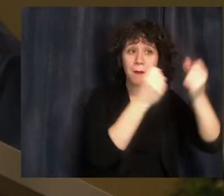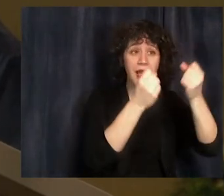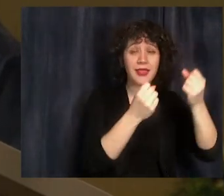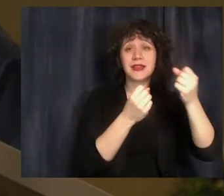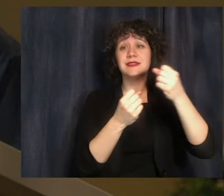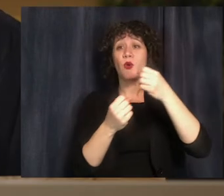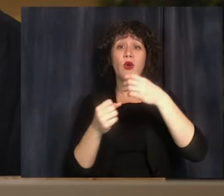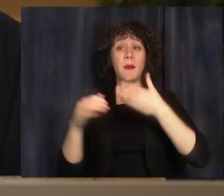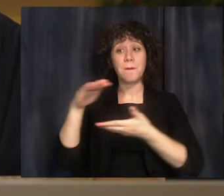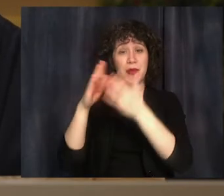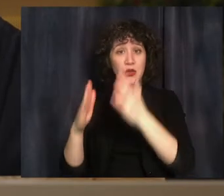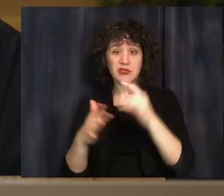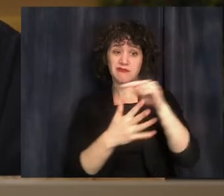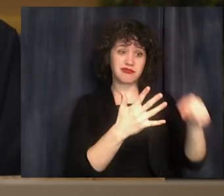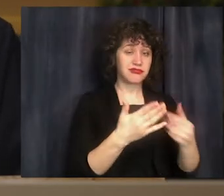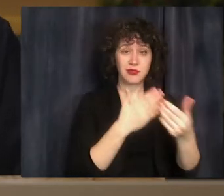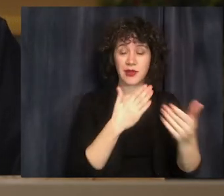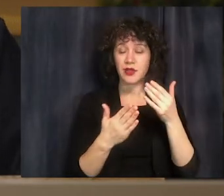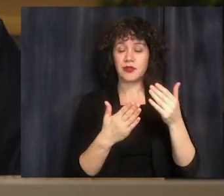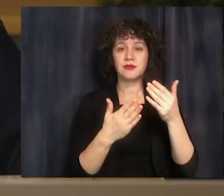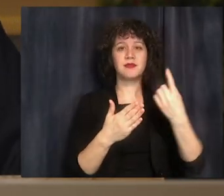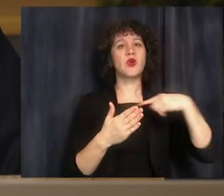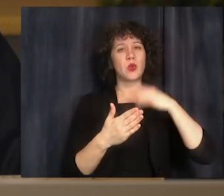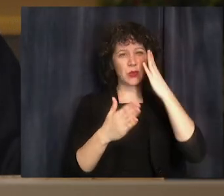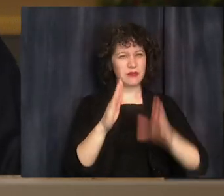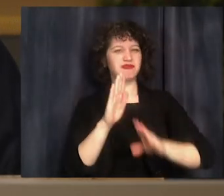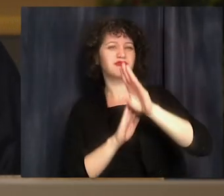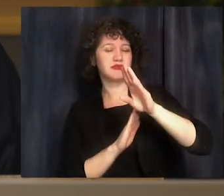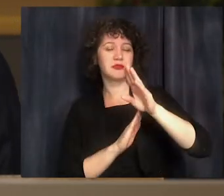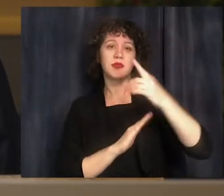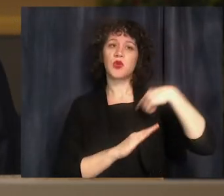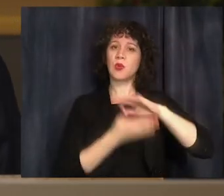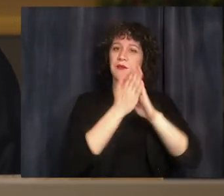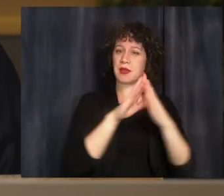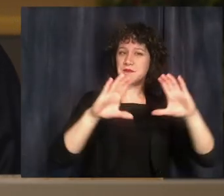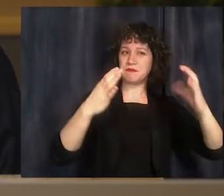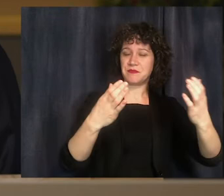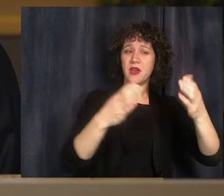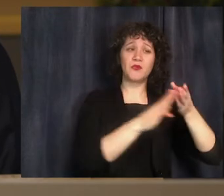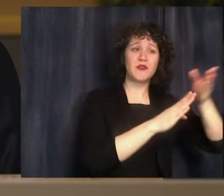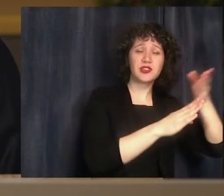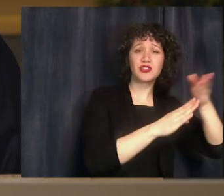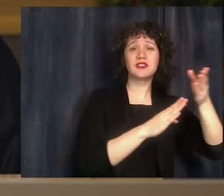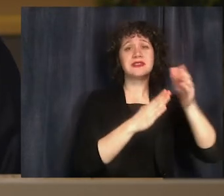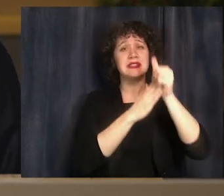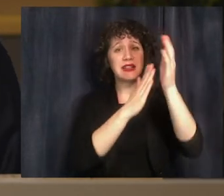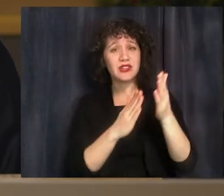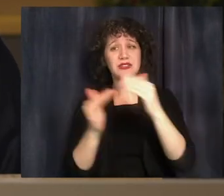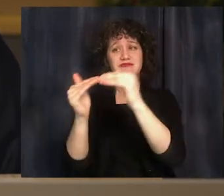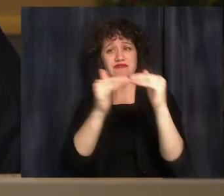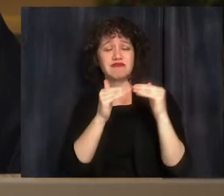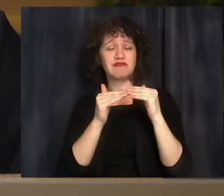find success. Because over the last 4 years, we've become a class of professionals, leaders, and eagles, and I can't wait to see where we'll soar to